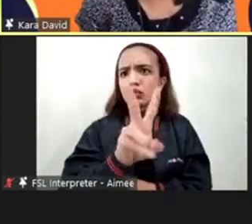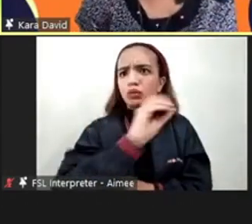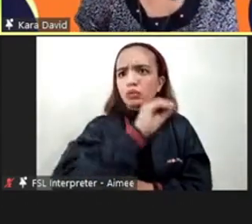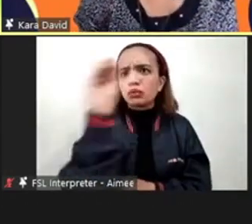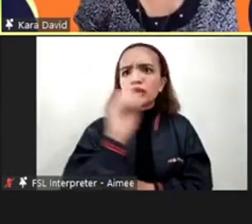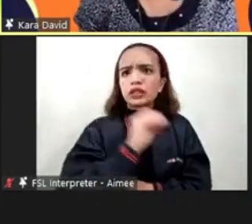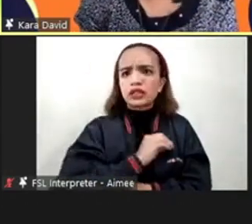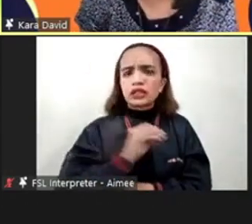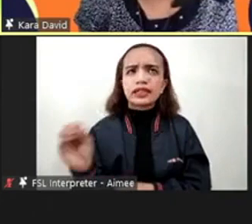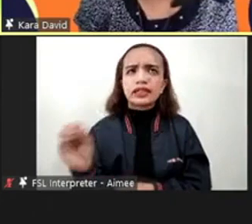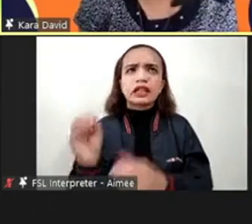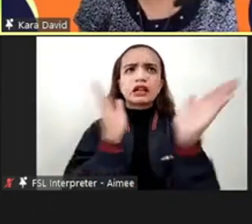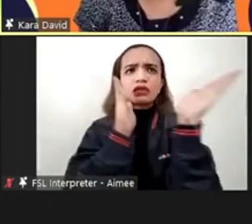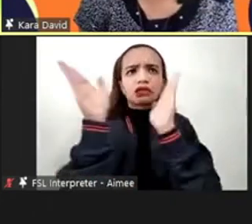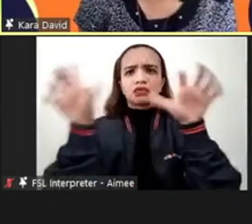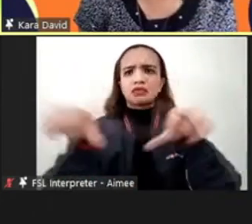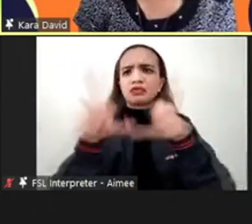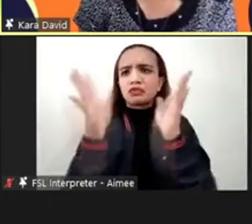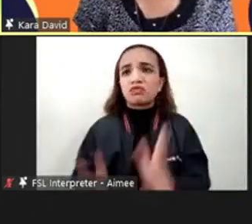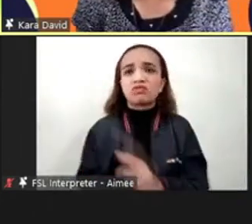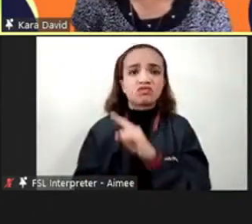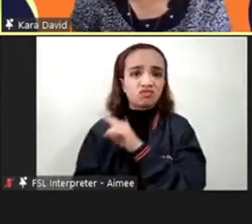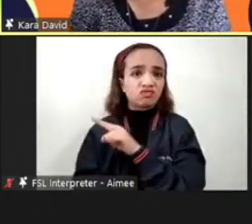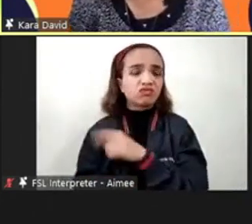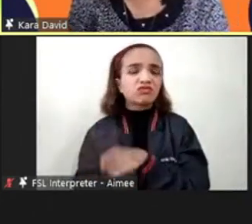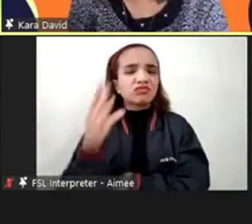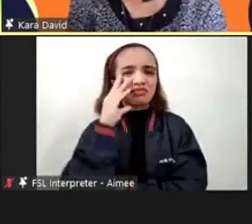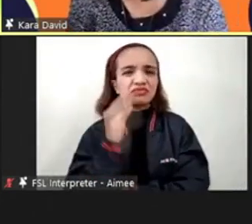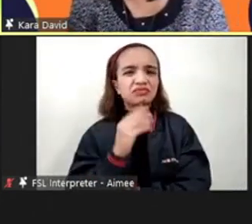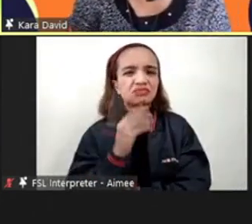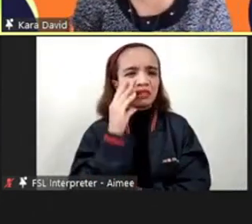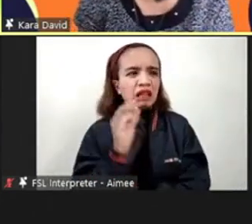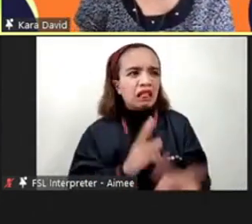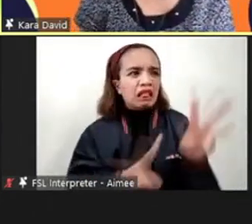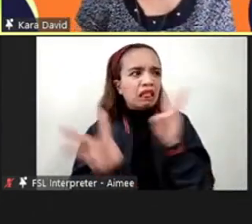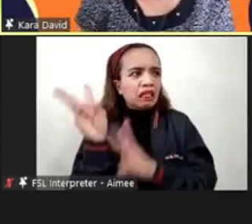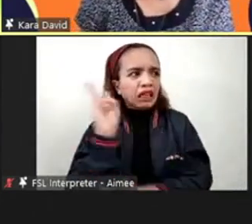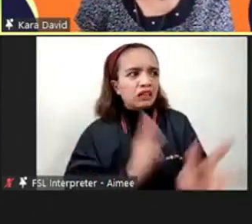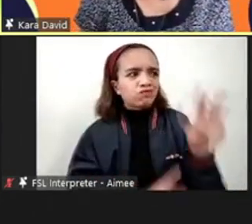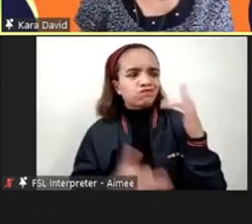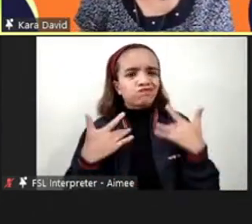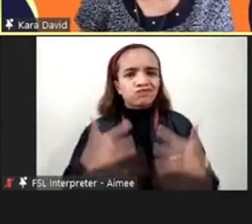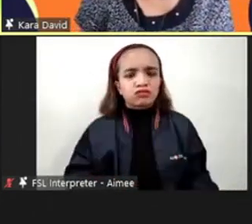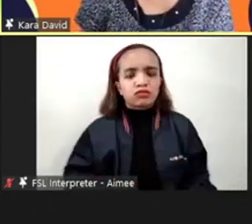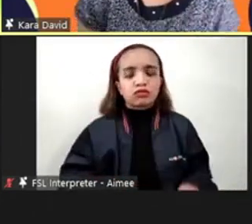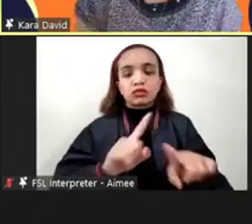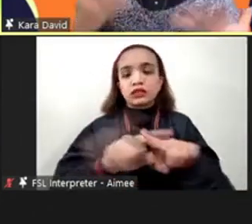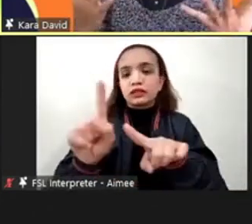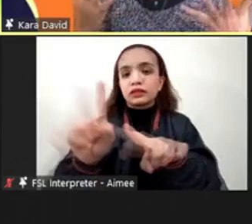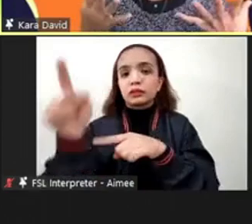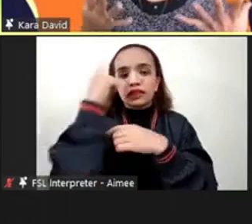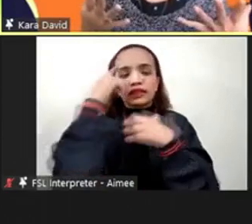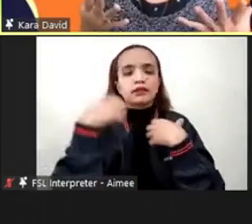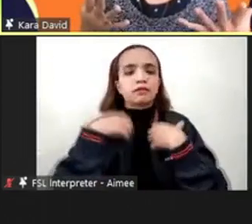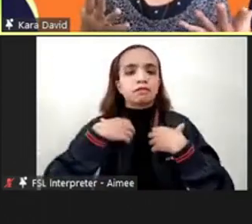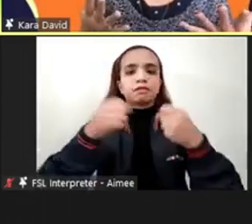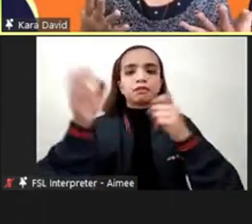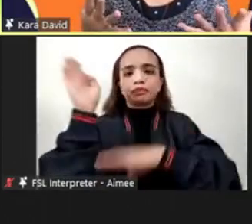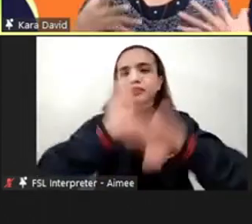frontliners doon experienced anxiety, depression, and different mental health issues.